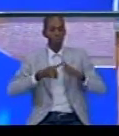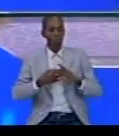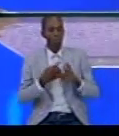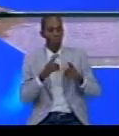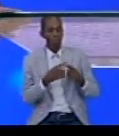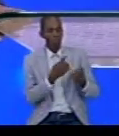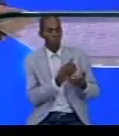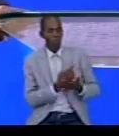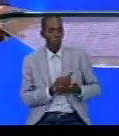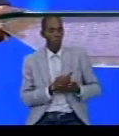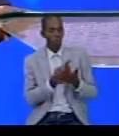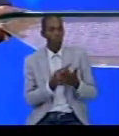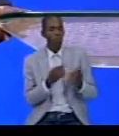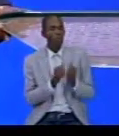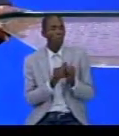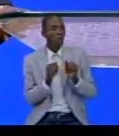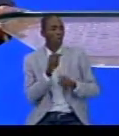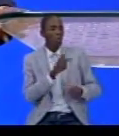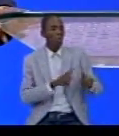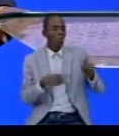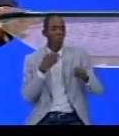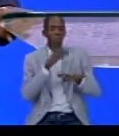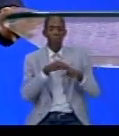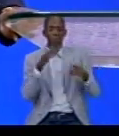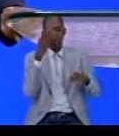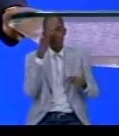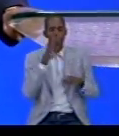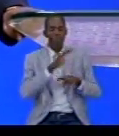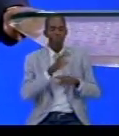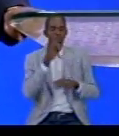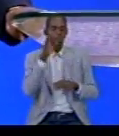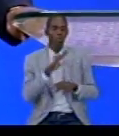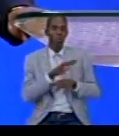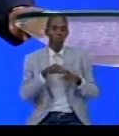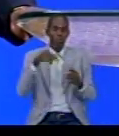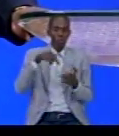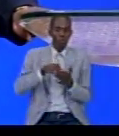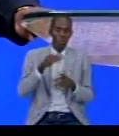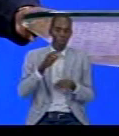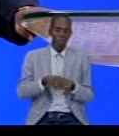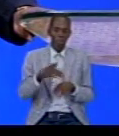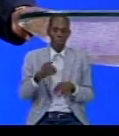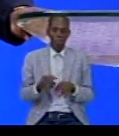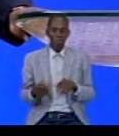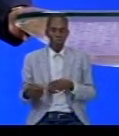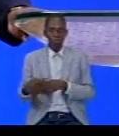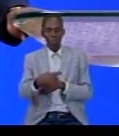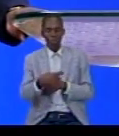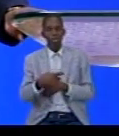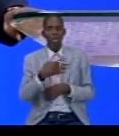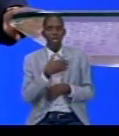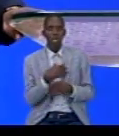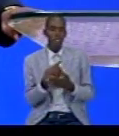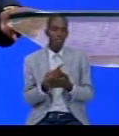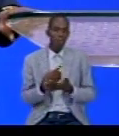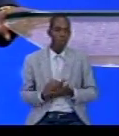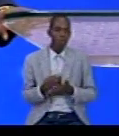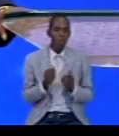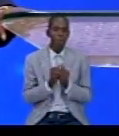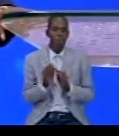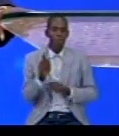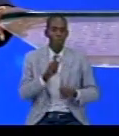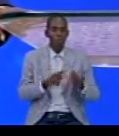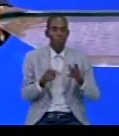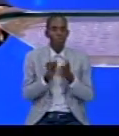with those who do not know God. Don't stand on the street corner discussing with the people that do not know